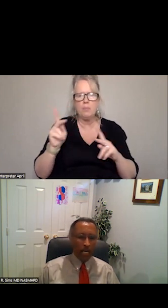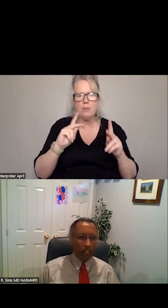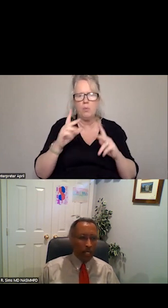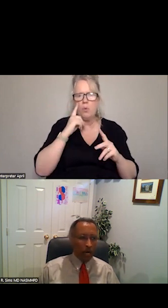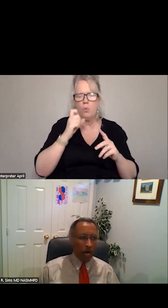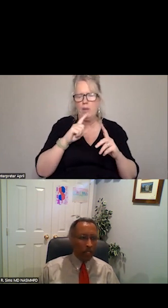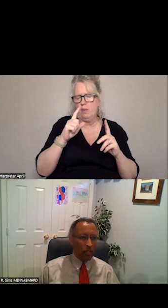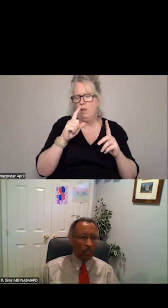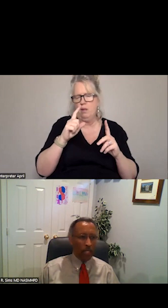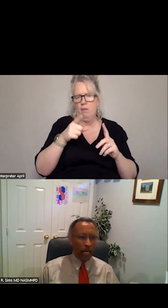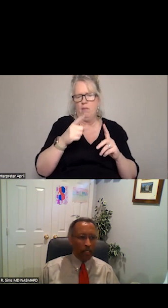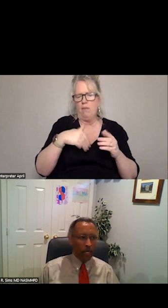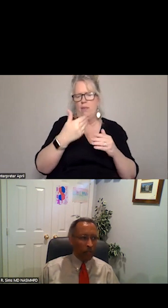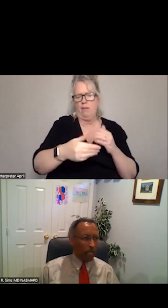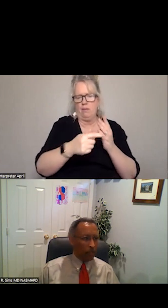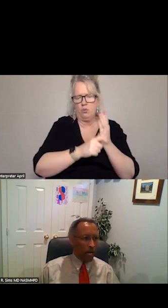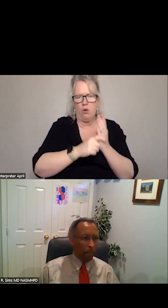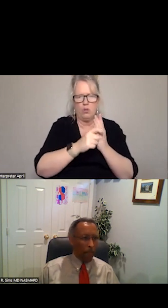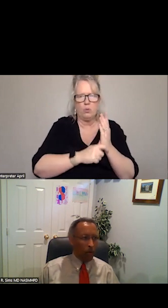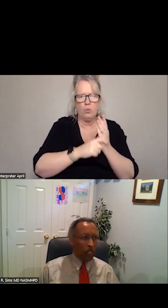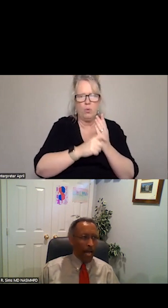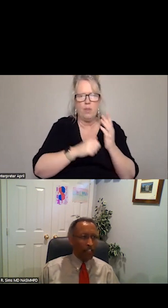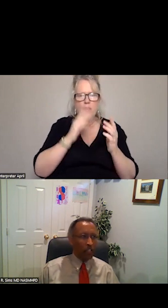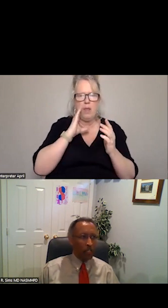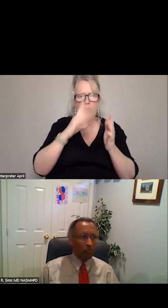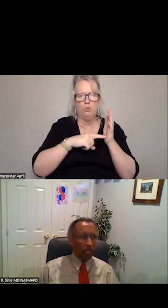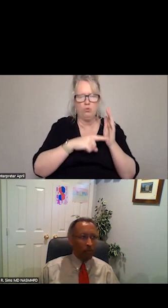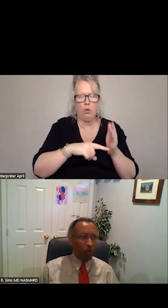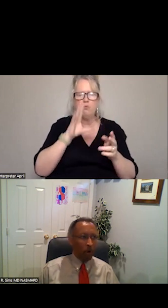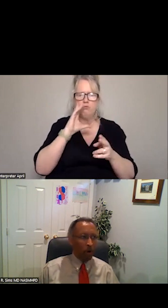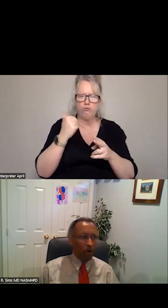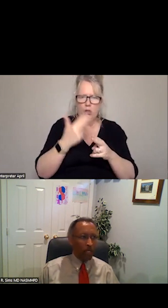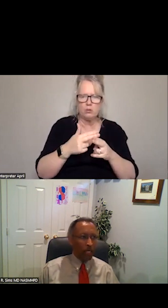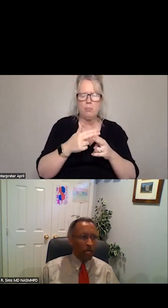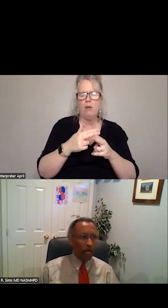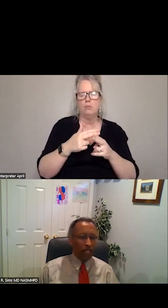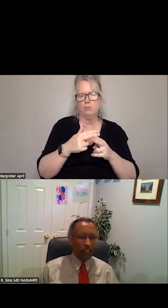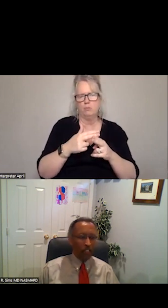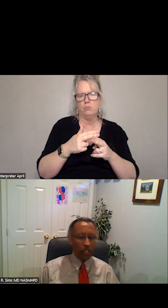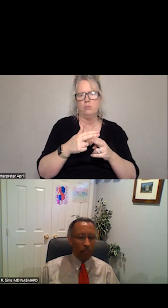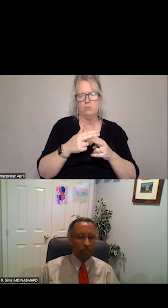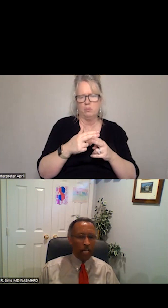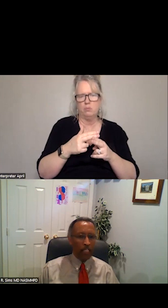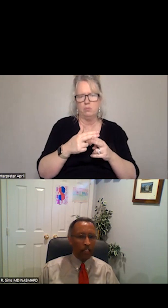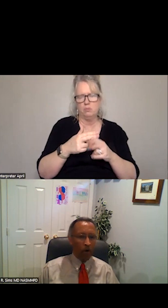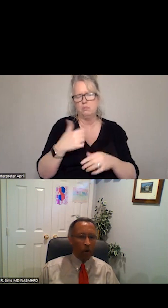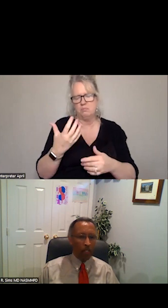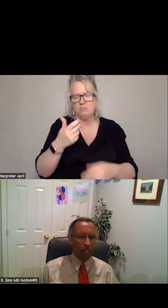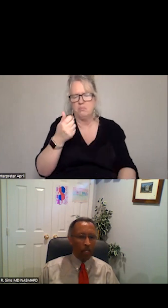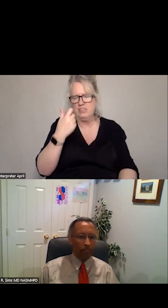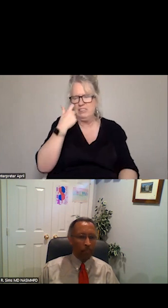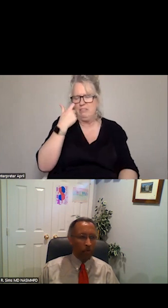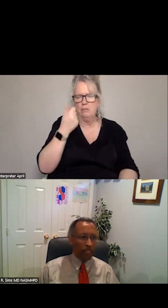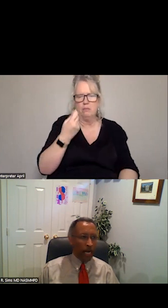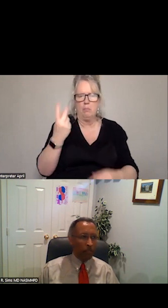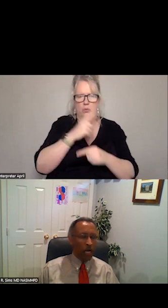The next article that comes up actually talks a bit more on, and it's just a couple of days ago